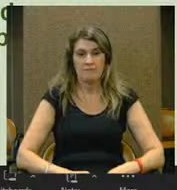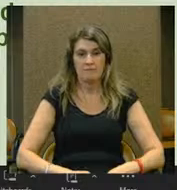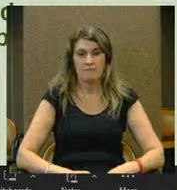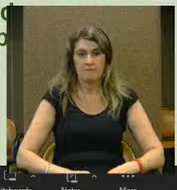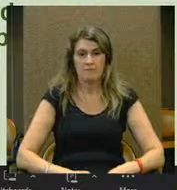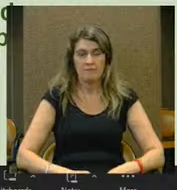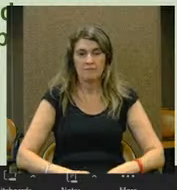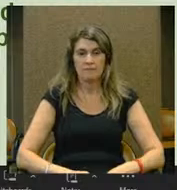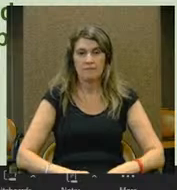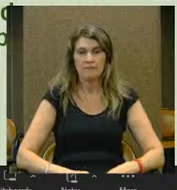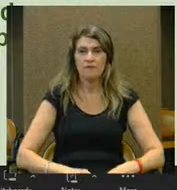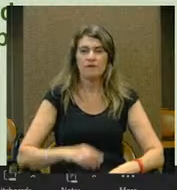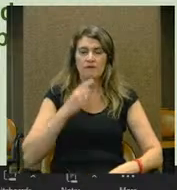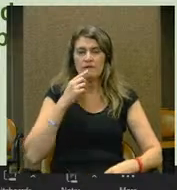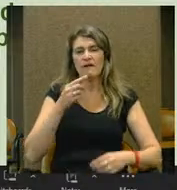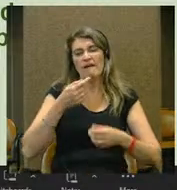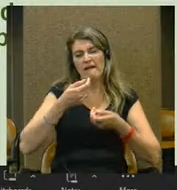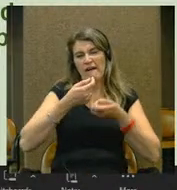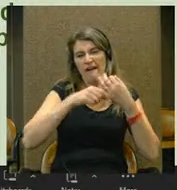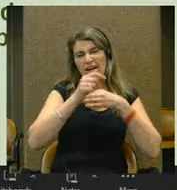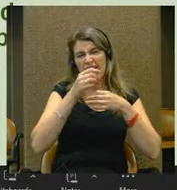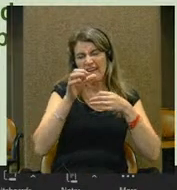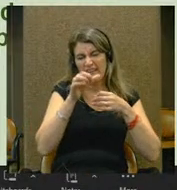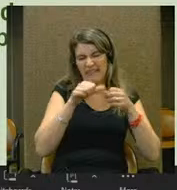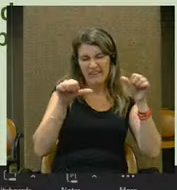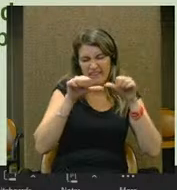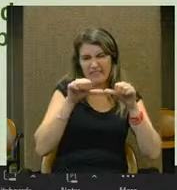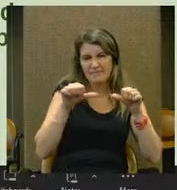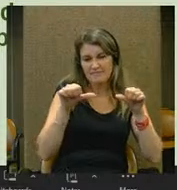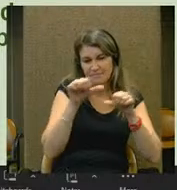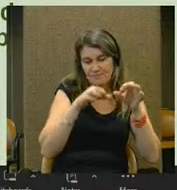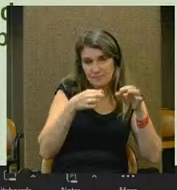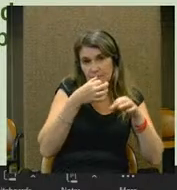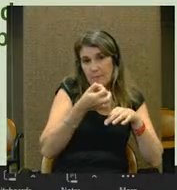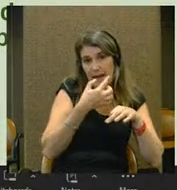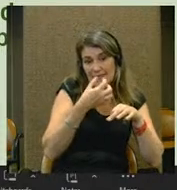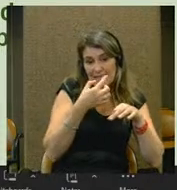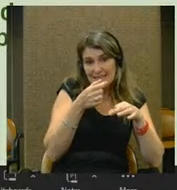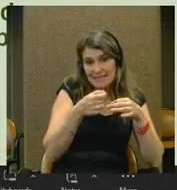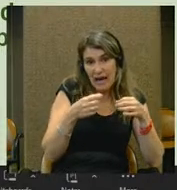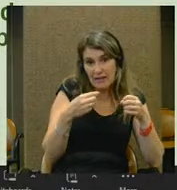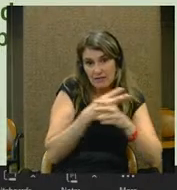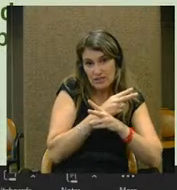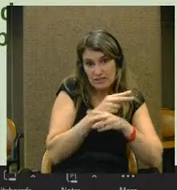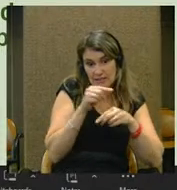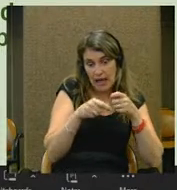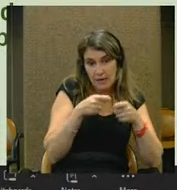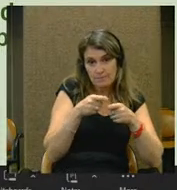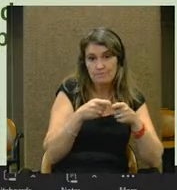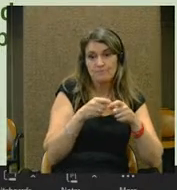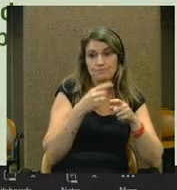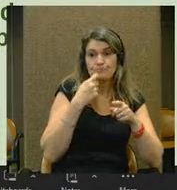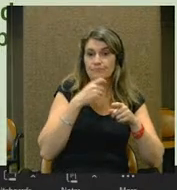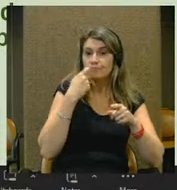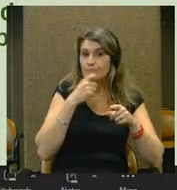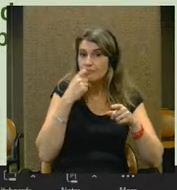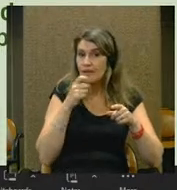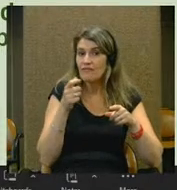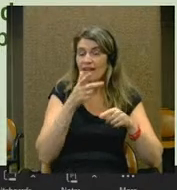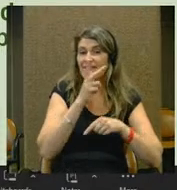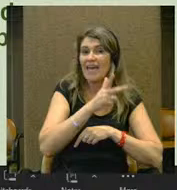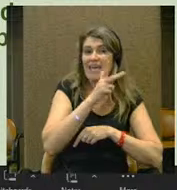of synthetic opioids expands in the European market in response to a heroin shortage, where auction occur? Next slide,